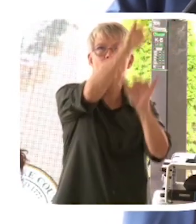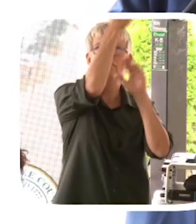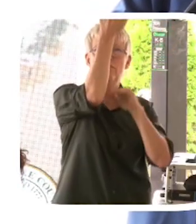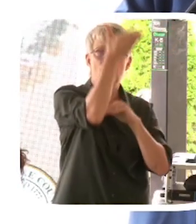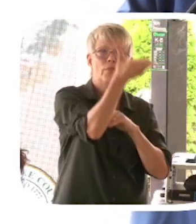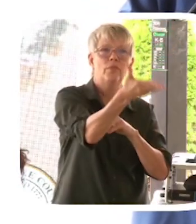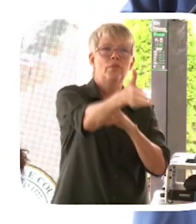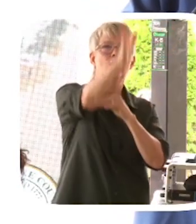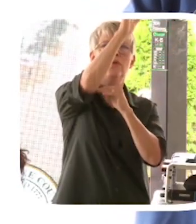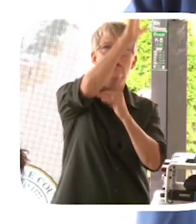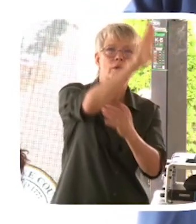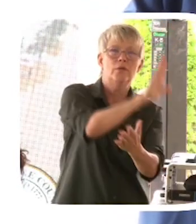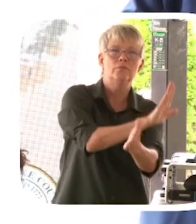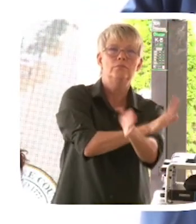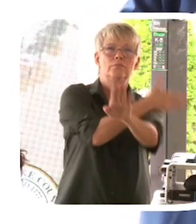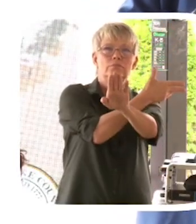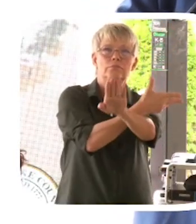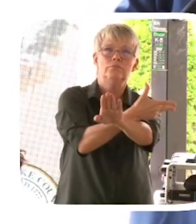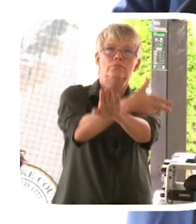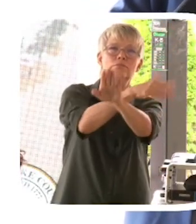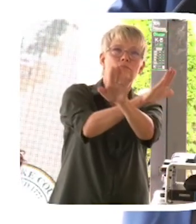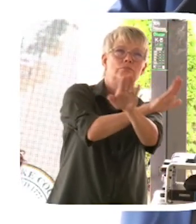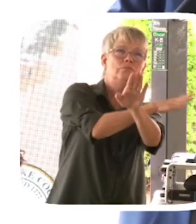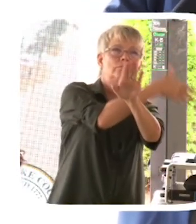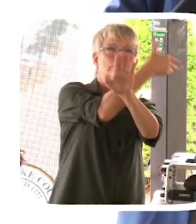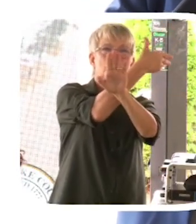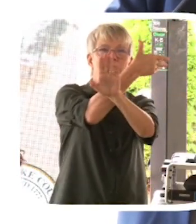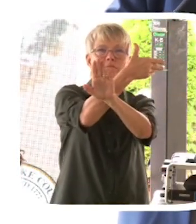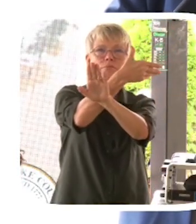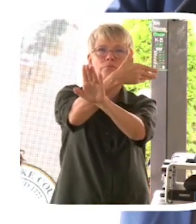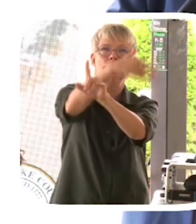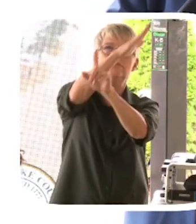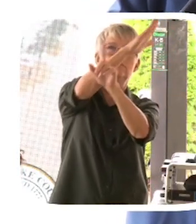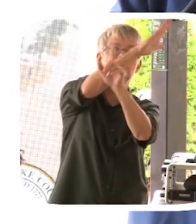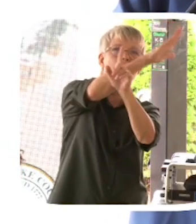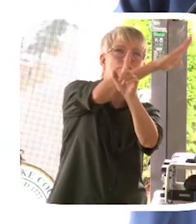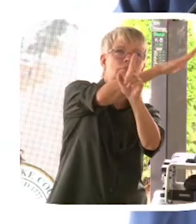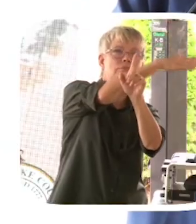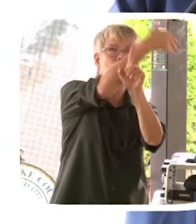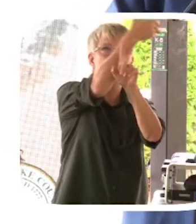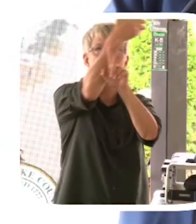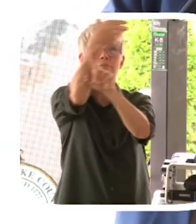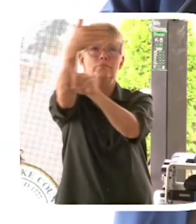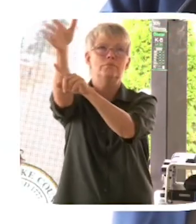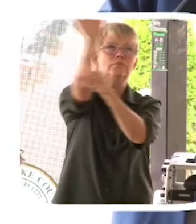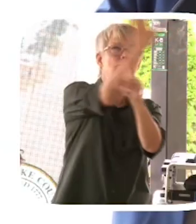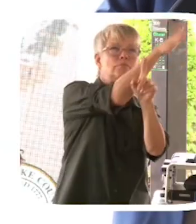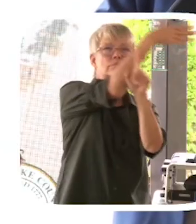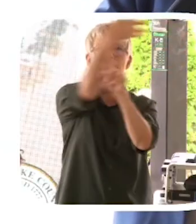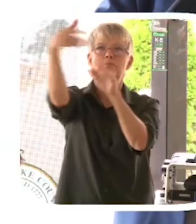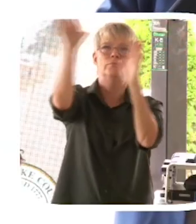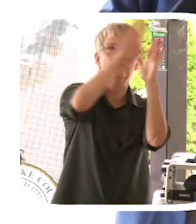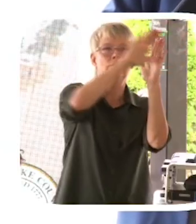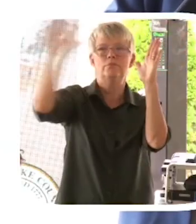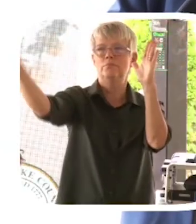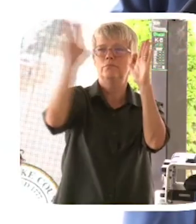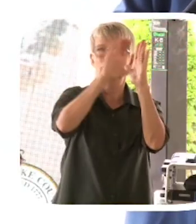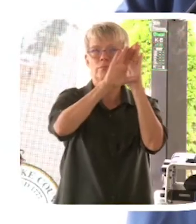still there. Oh, say, does that